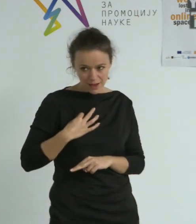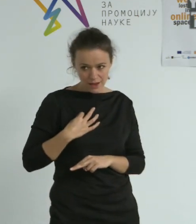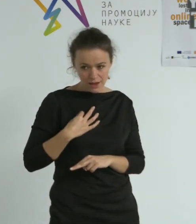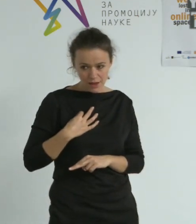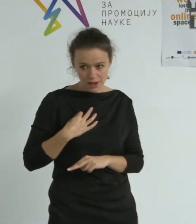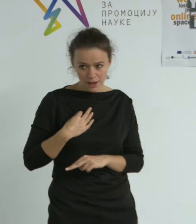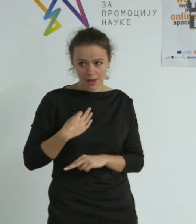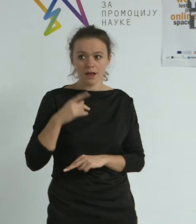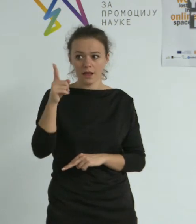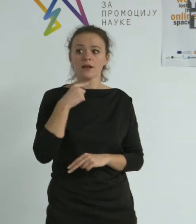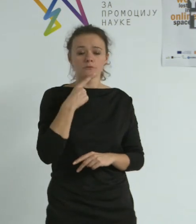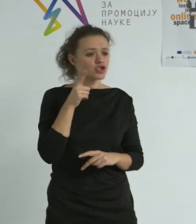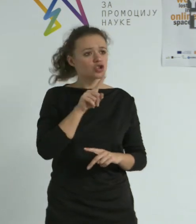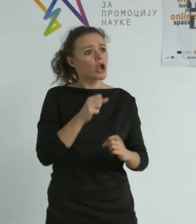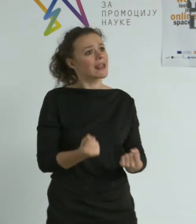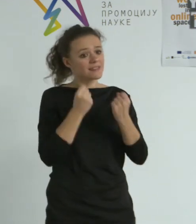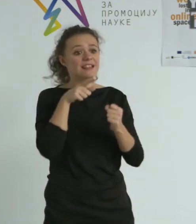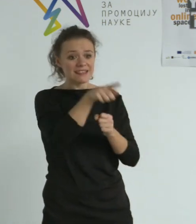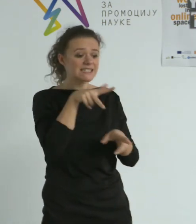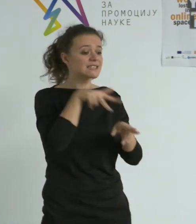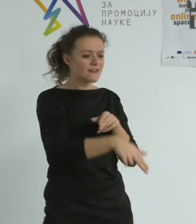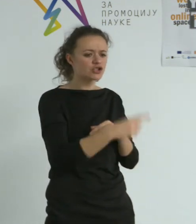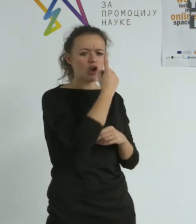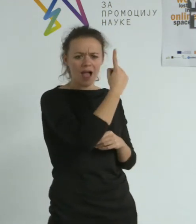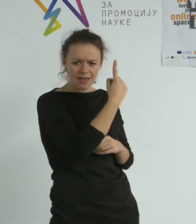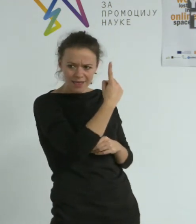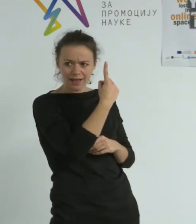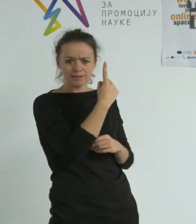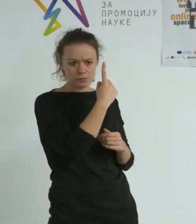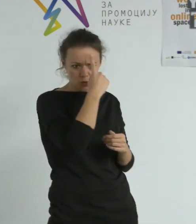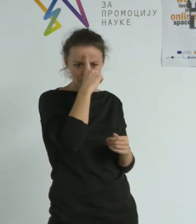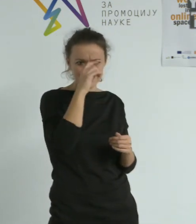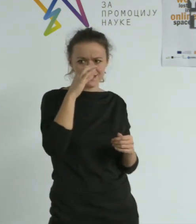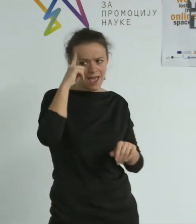later. Not difficult. You finished the ones with the idea?